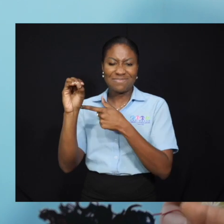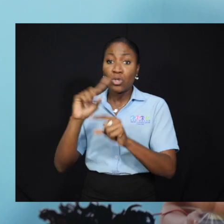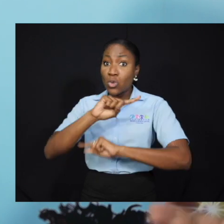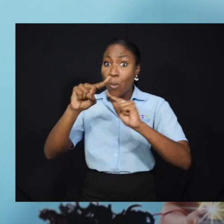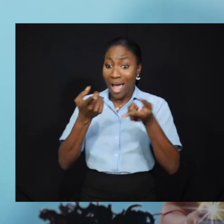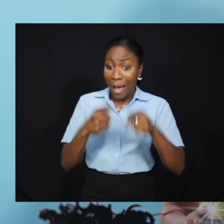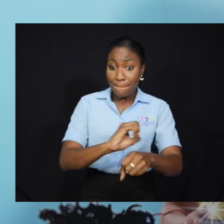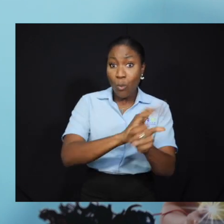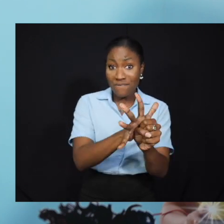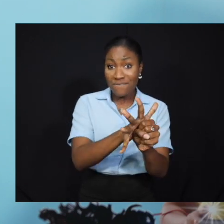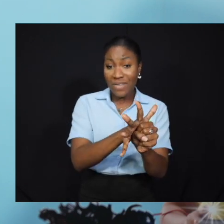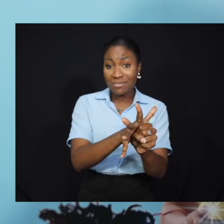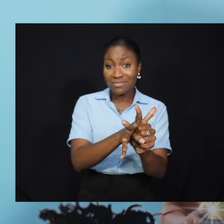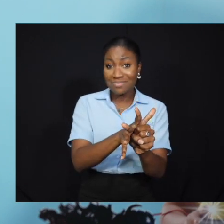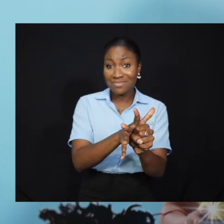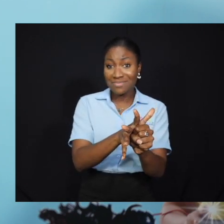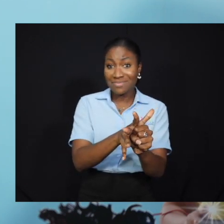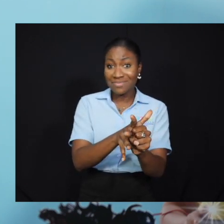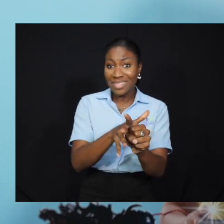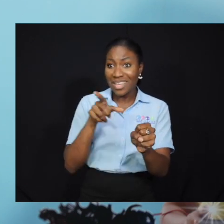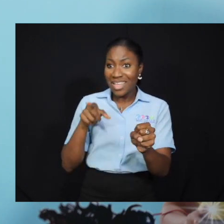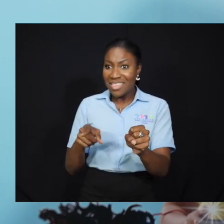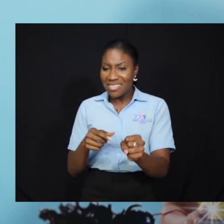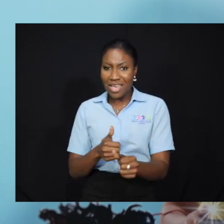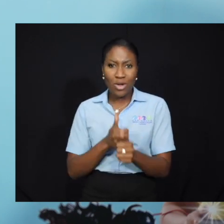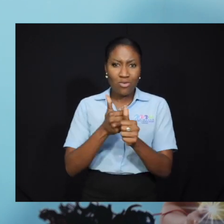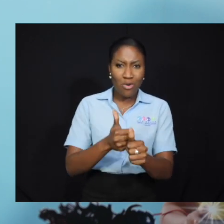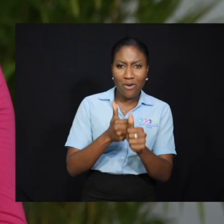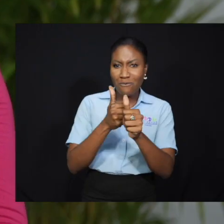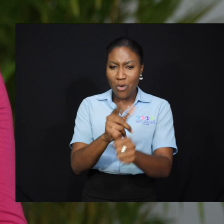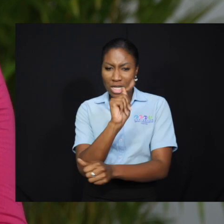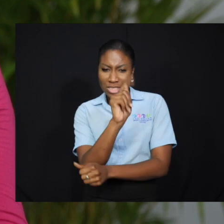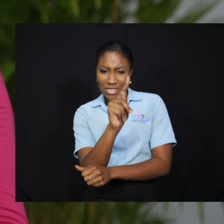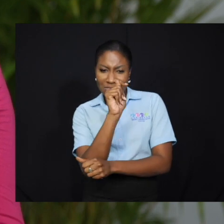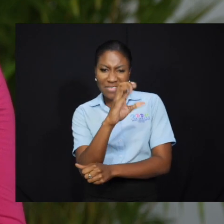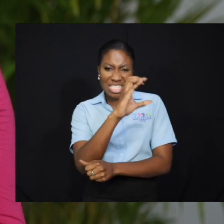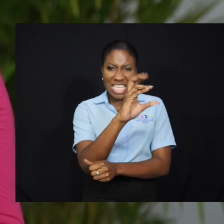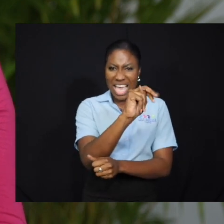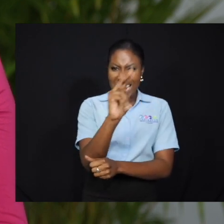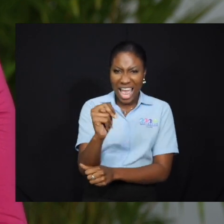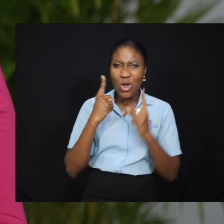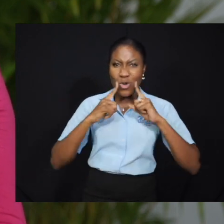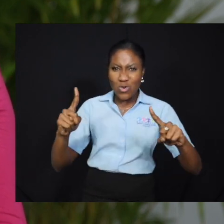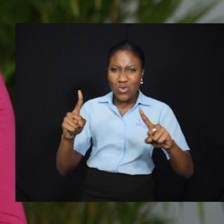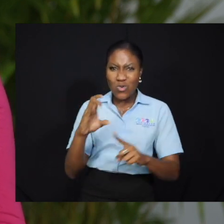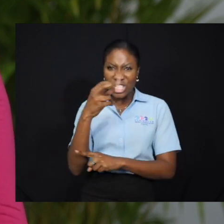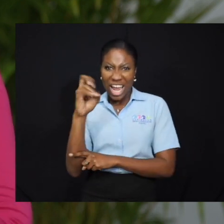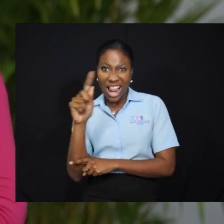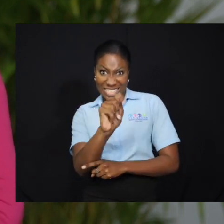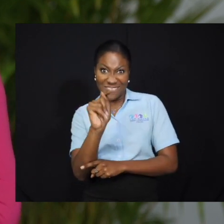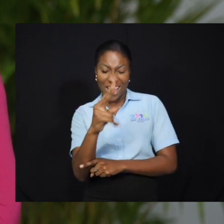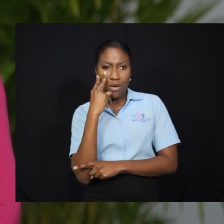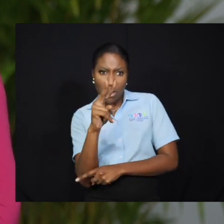new to all of us, they were following MSN, CNN. I mean, you name the channel, they're looking. And then we had